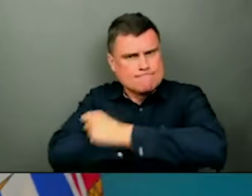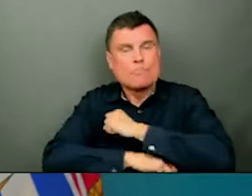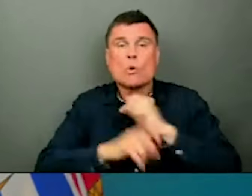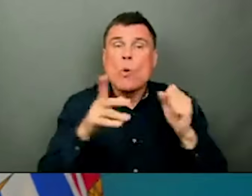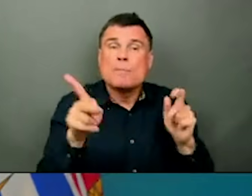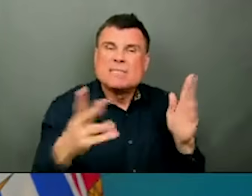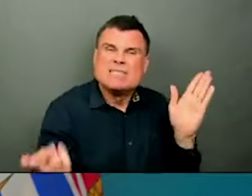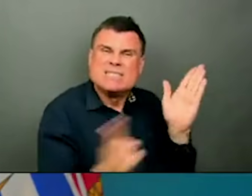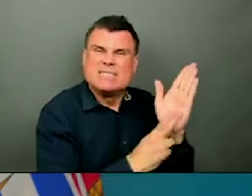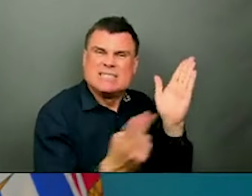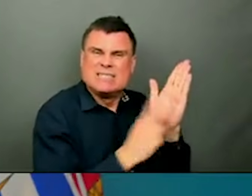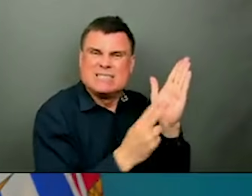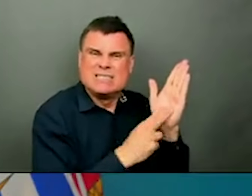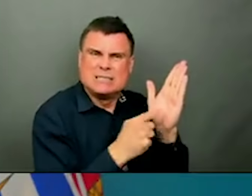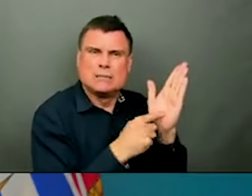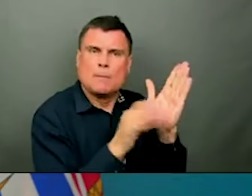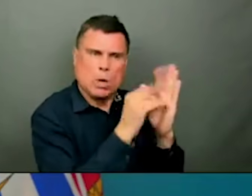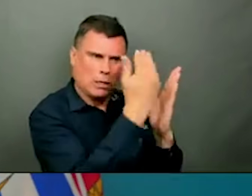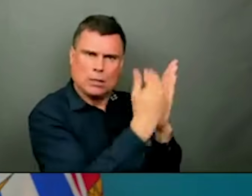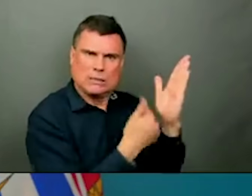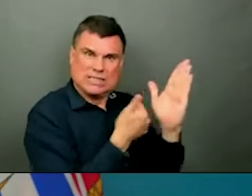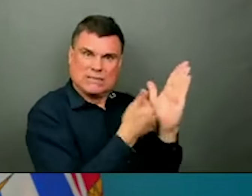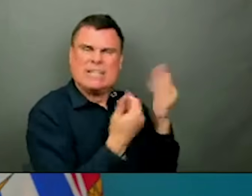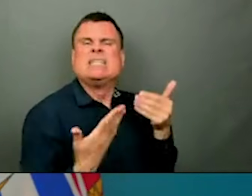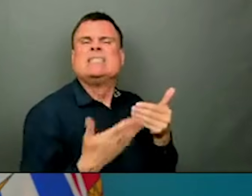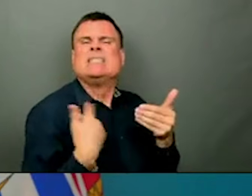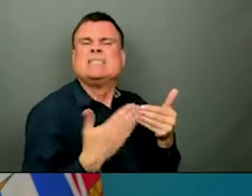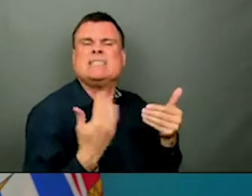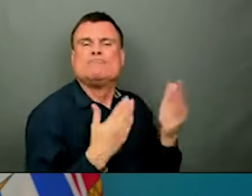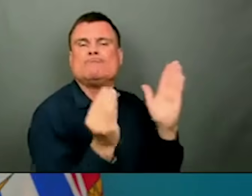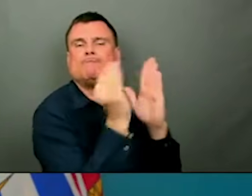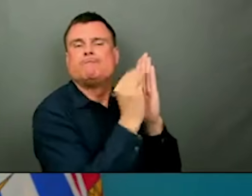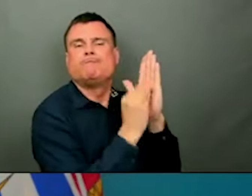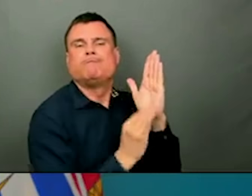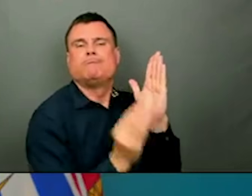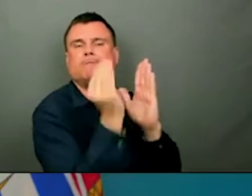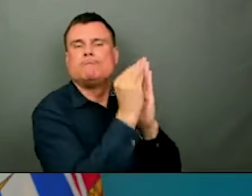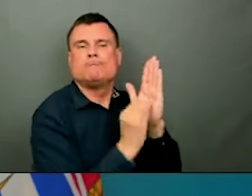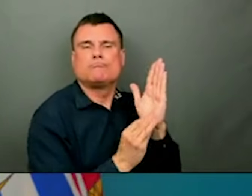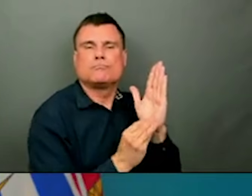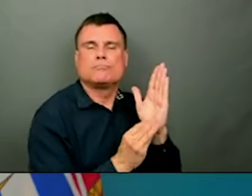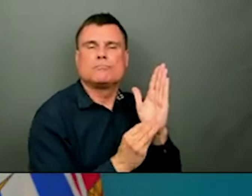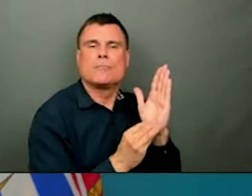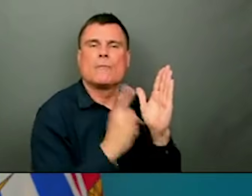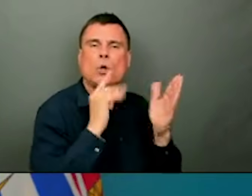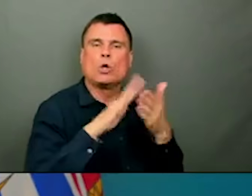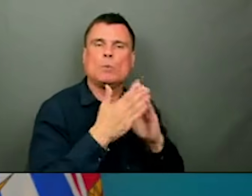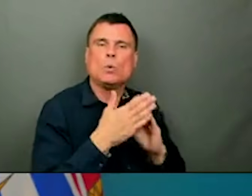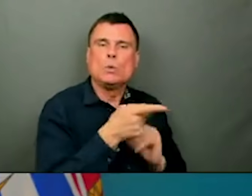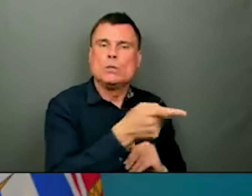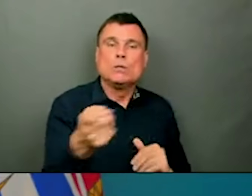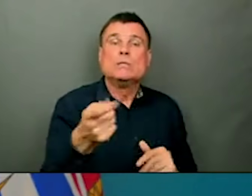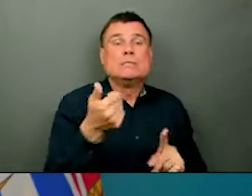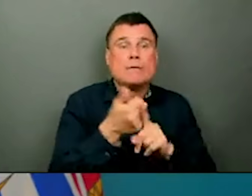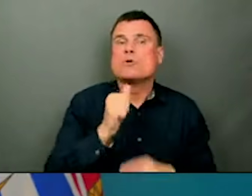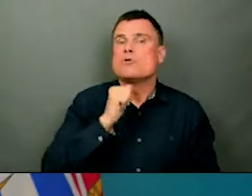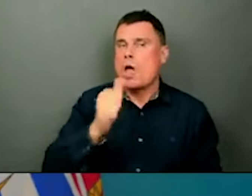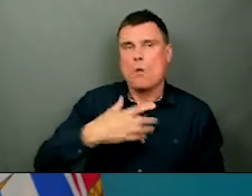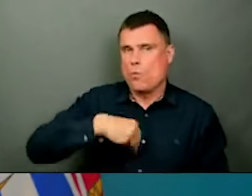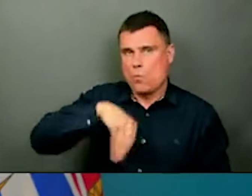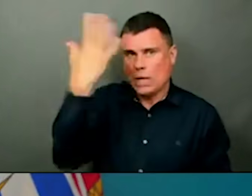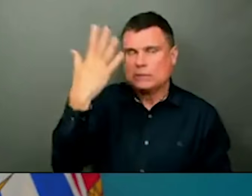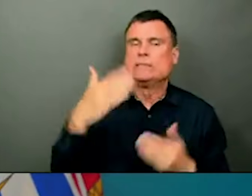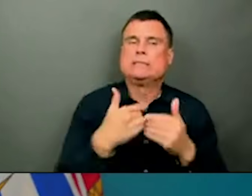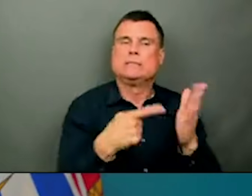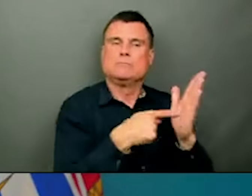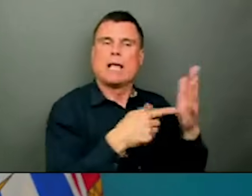and particularly in, as you note, in racialized communities. And I think it's starting to have success, but we've got to just continue to work. And every